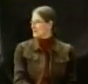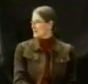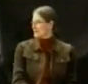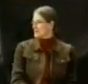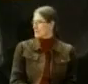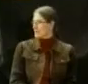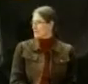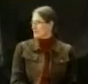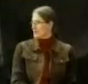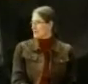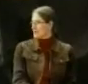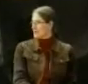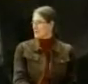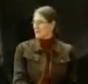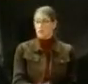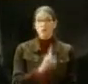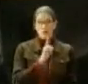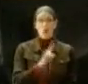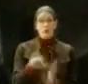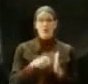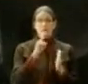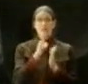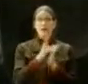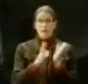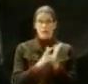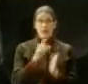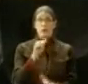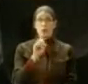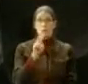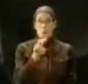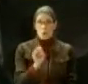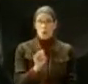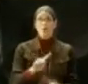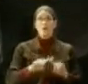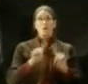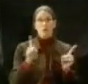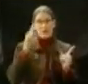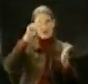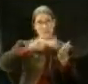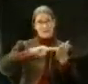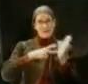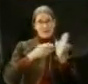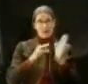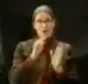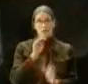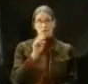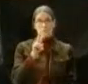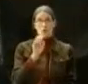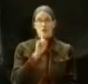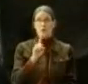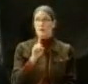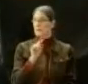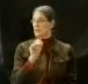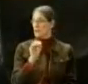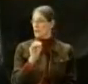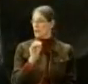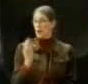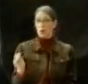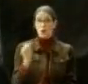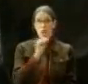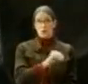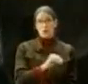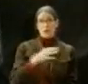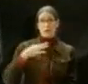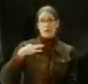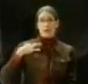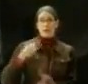Are you sure, John? This is a legal move, but the intent of this move is simply to put in a candidate from